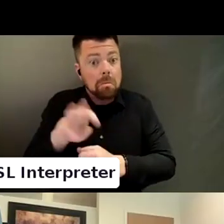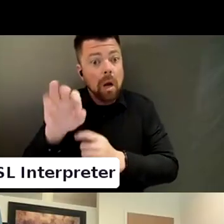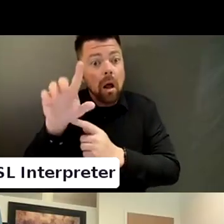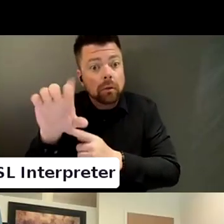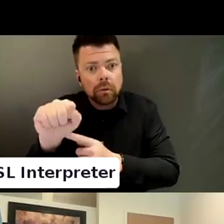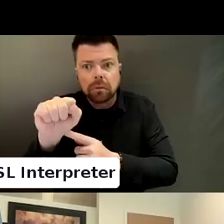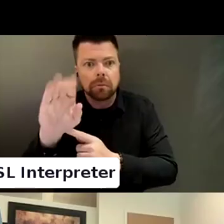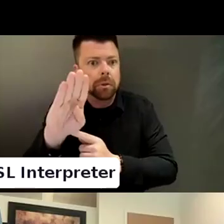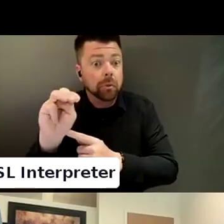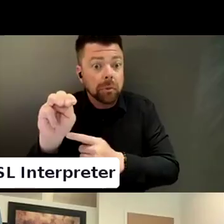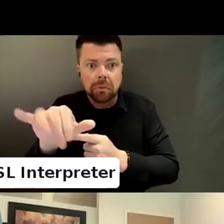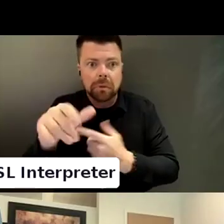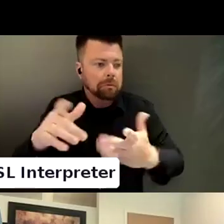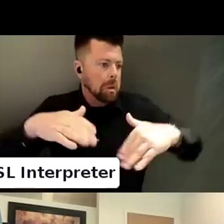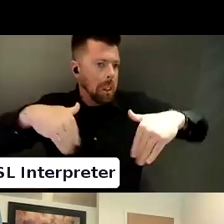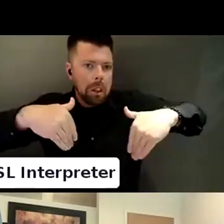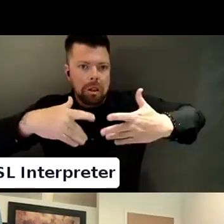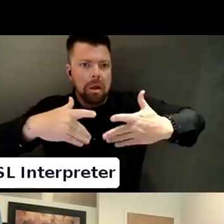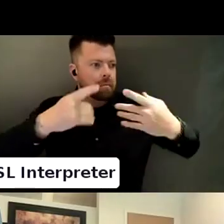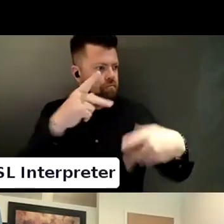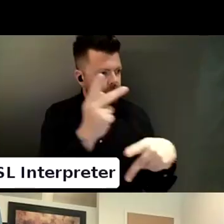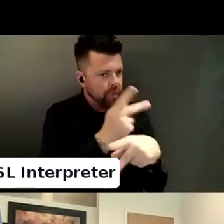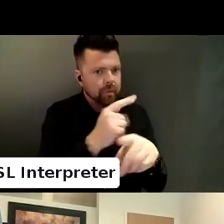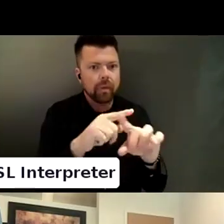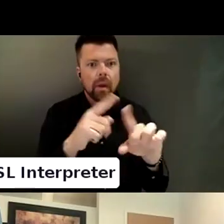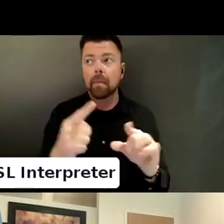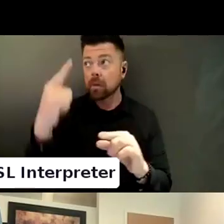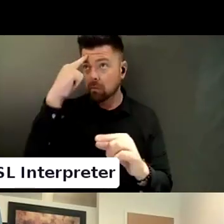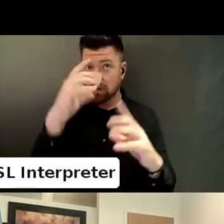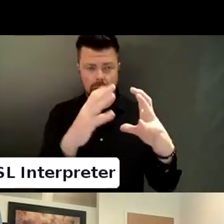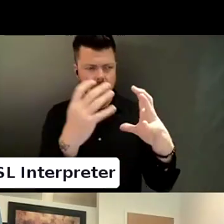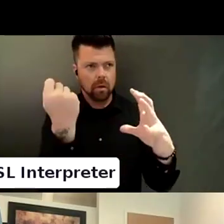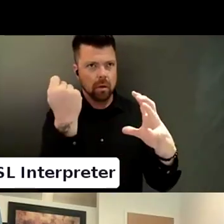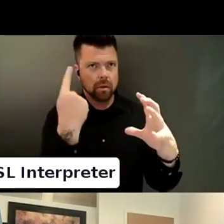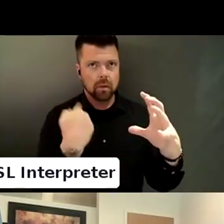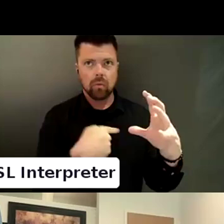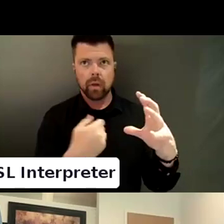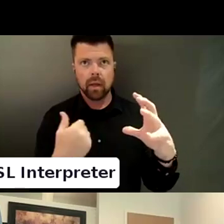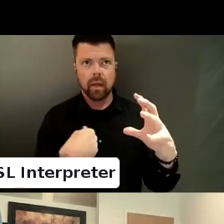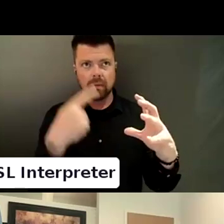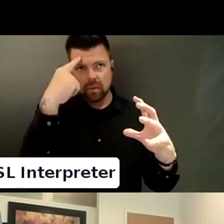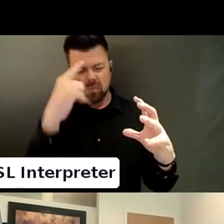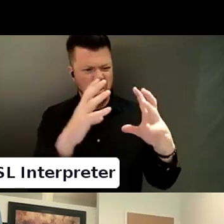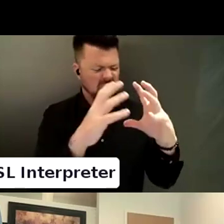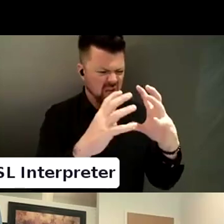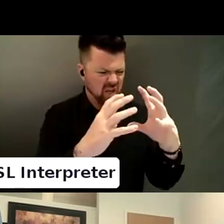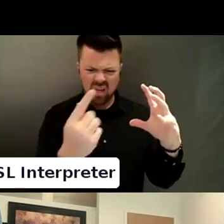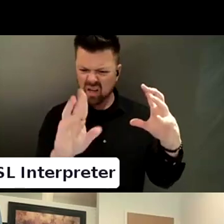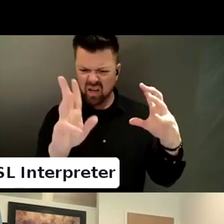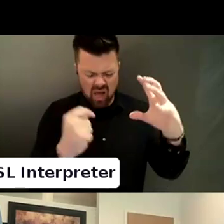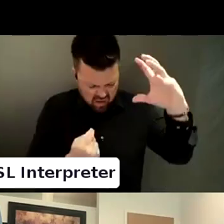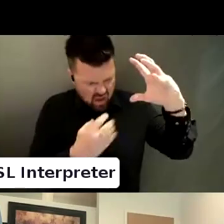from the research that happens within the Brain Initiative is really understanding that we have this brain gut connection, and we